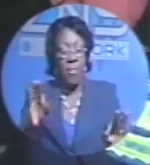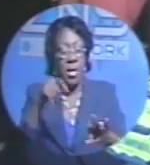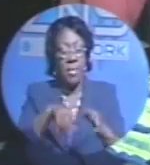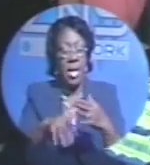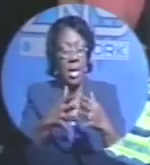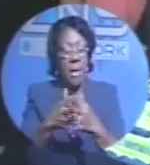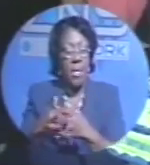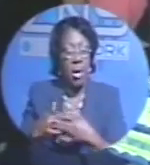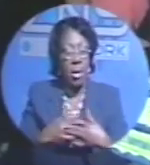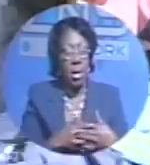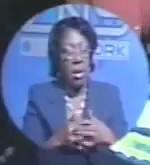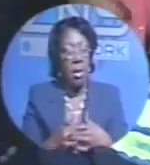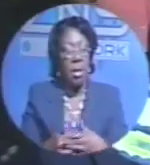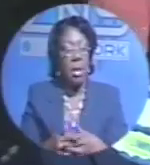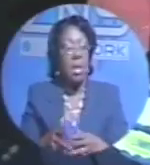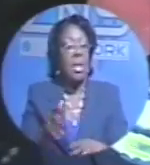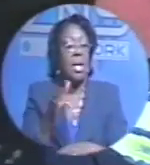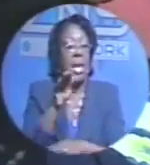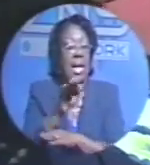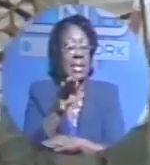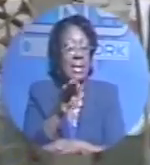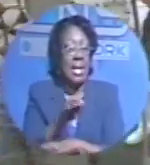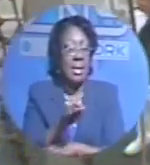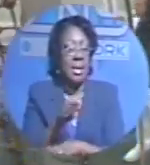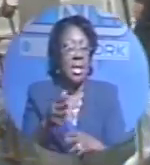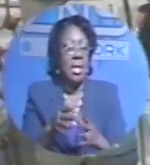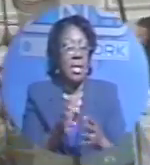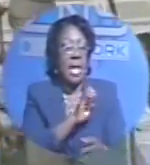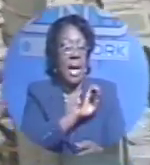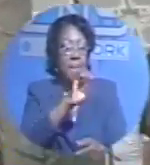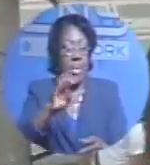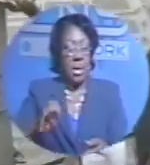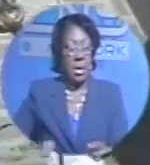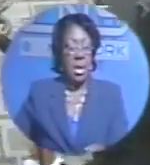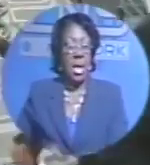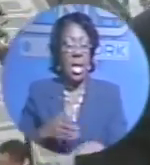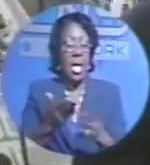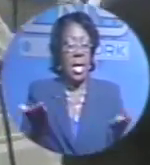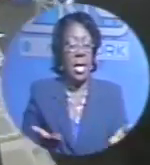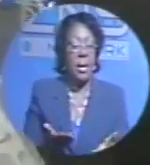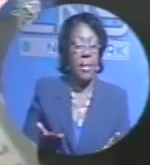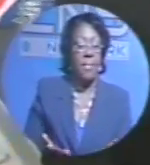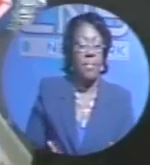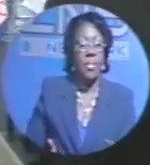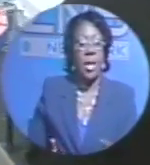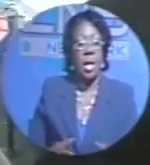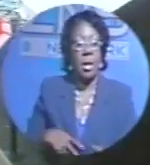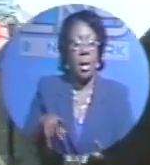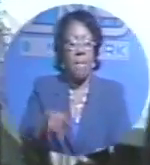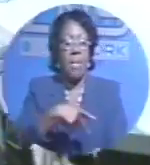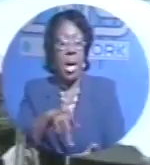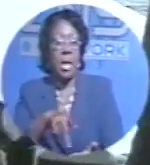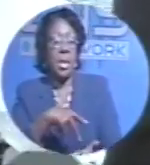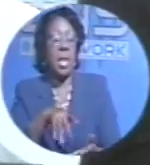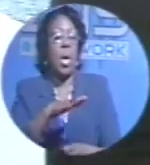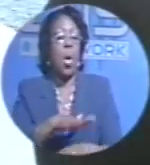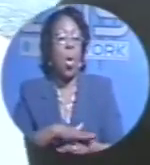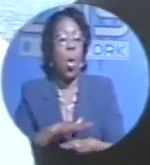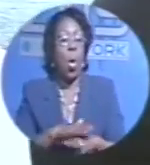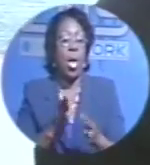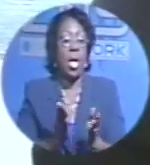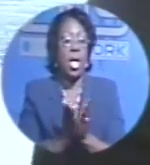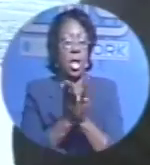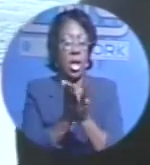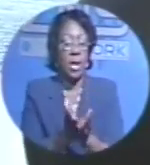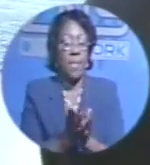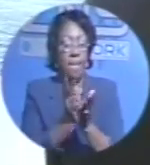sovereign nation. Last night, the United States Embassy here in the Capitol, in partnership with the U.S. Northern Command, celebrated